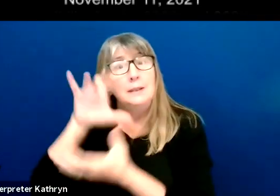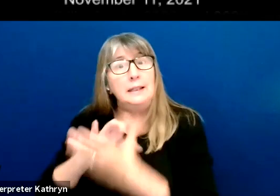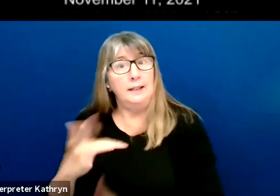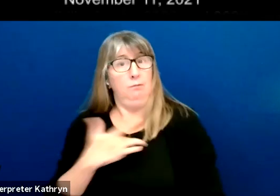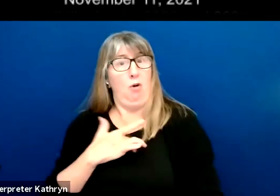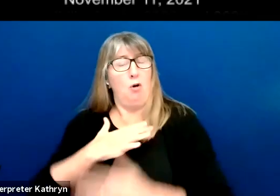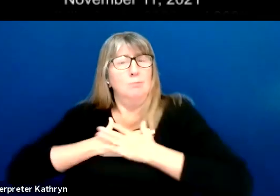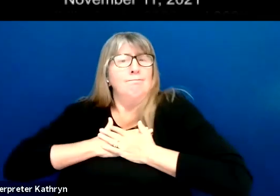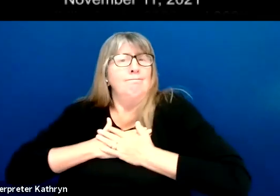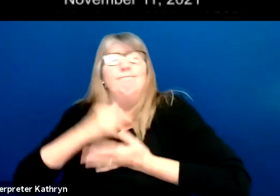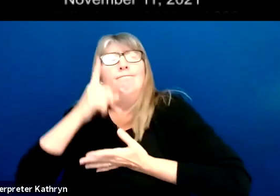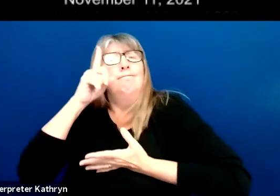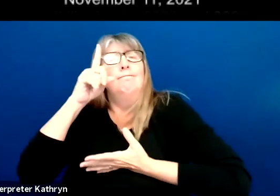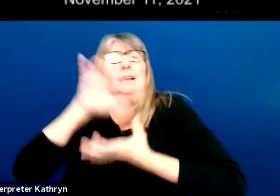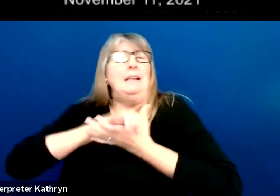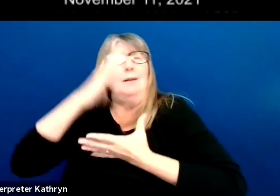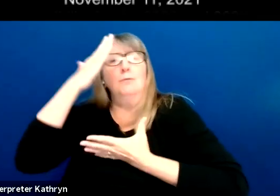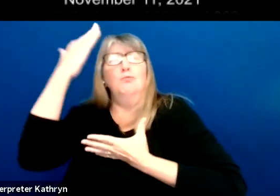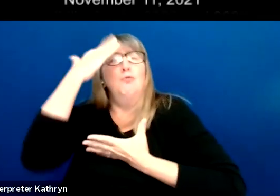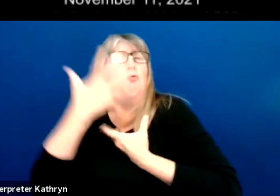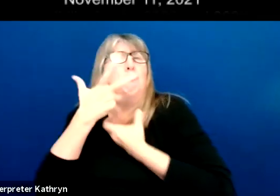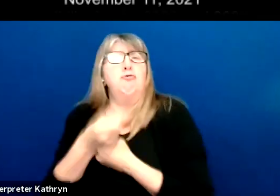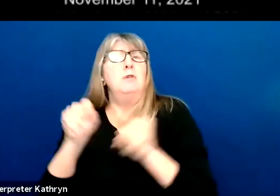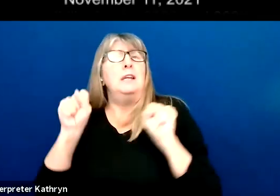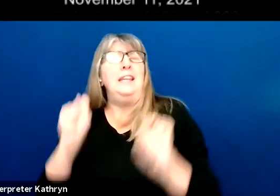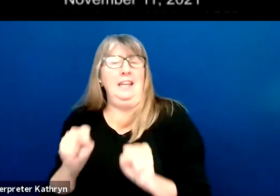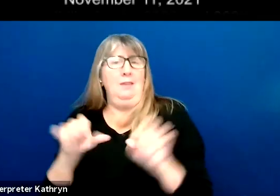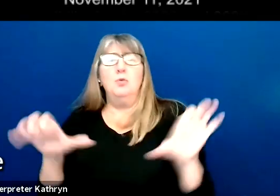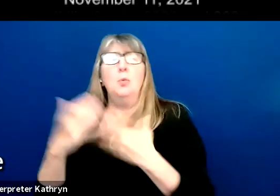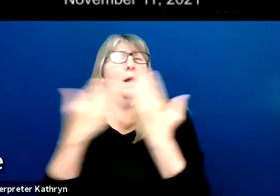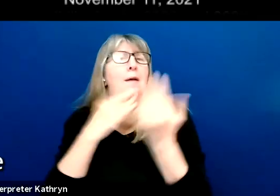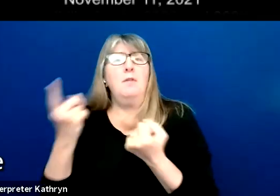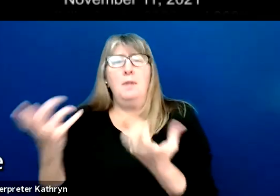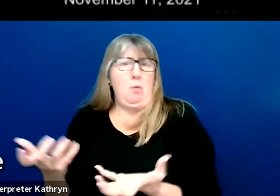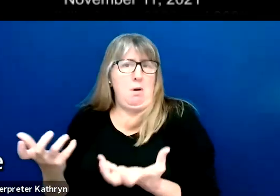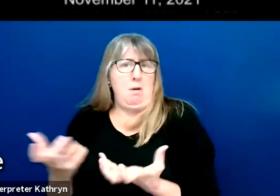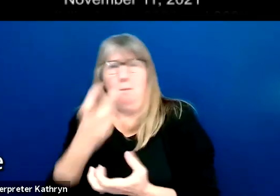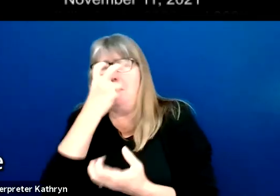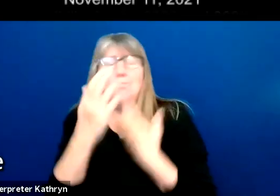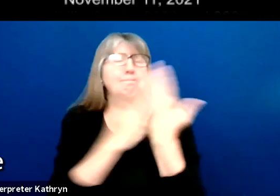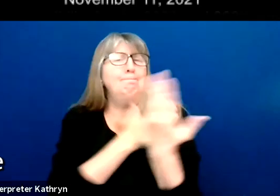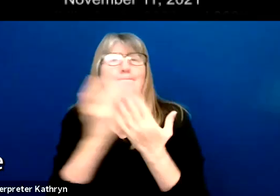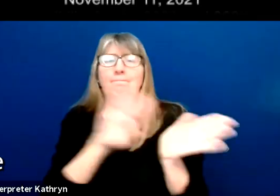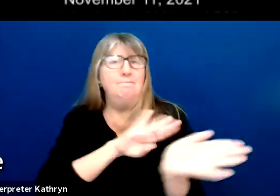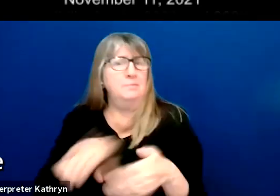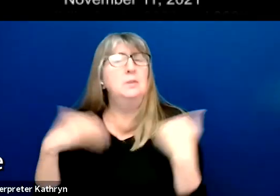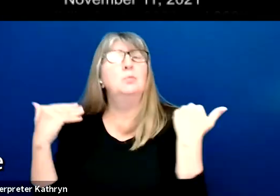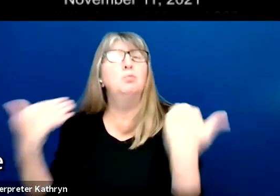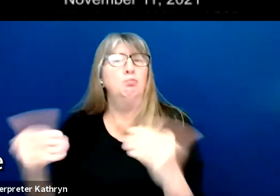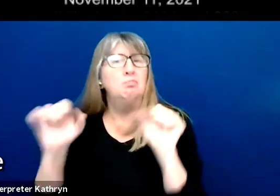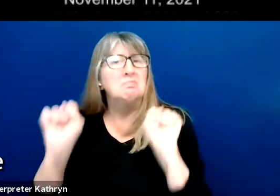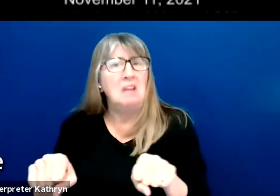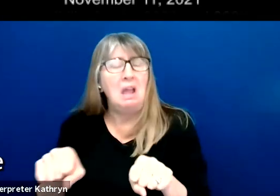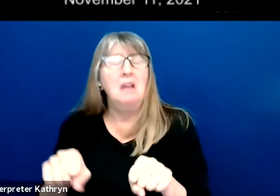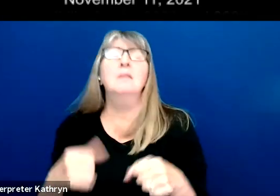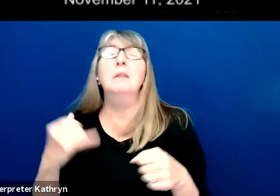can do whatever they want, even though they are blind, the more likely we